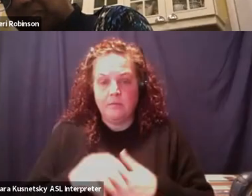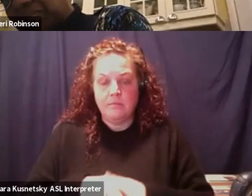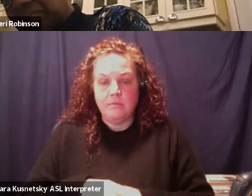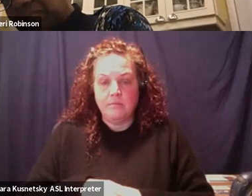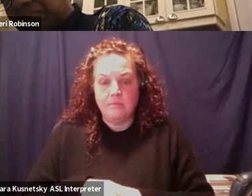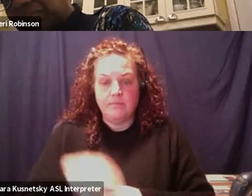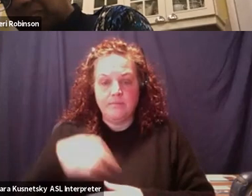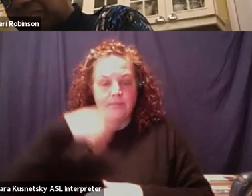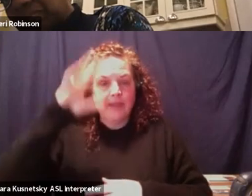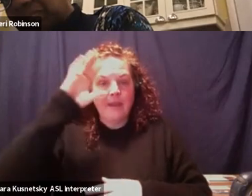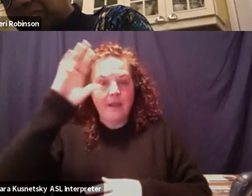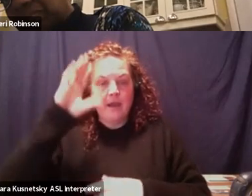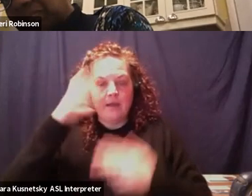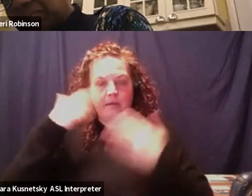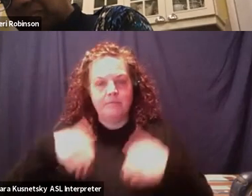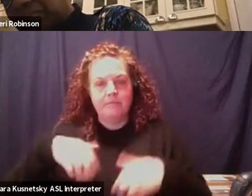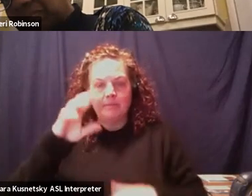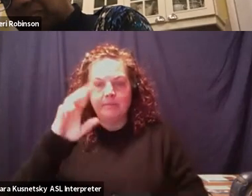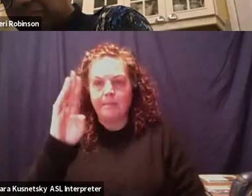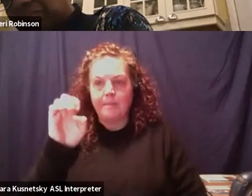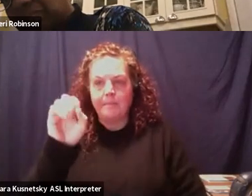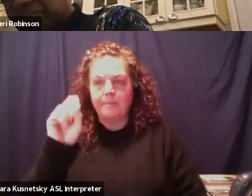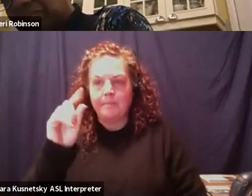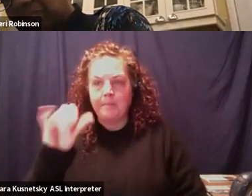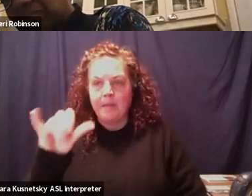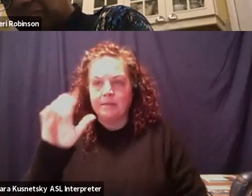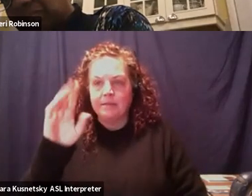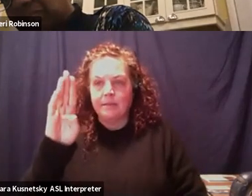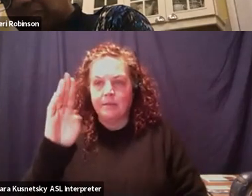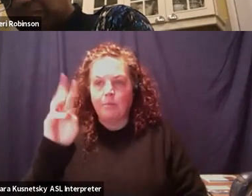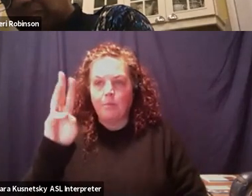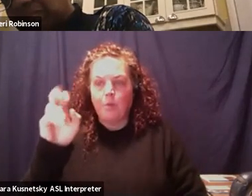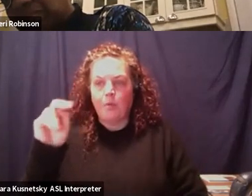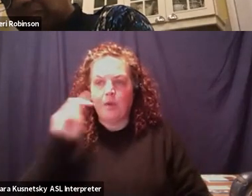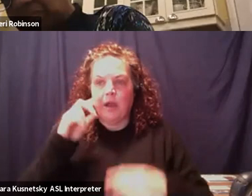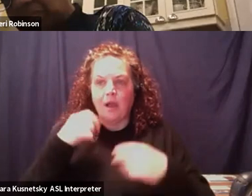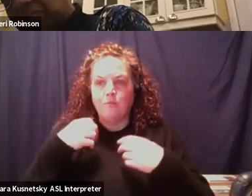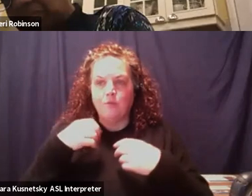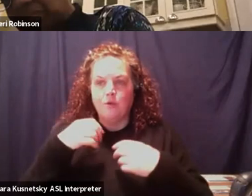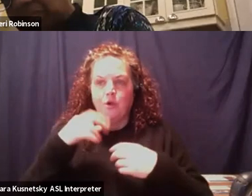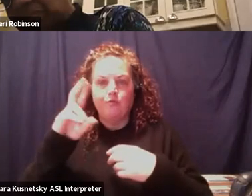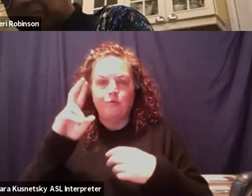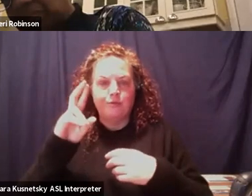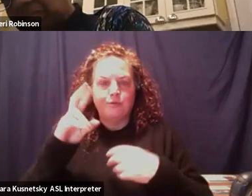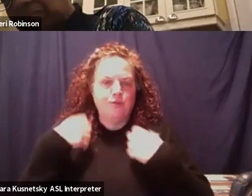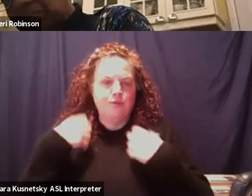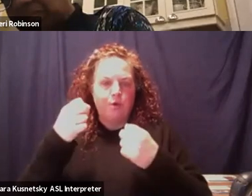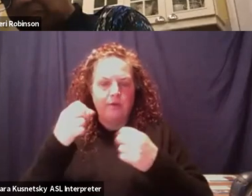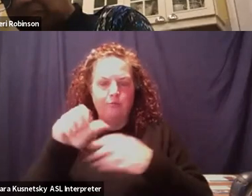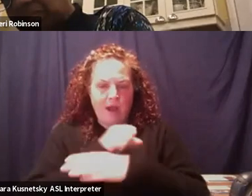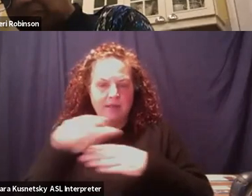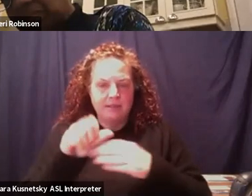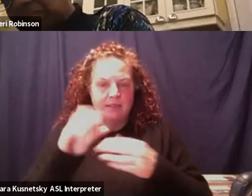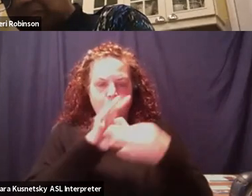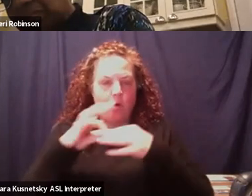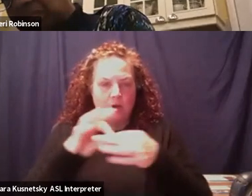Hi, everybody. My name is Betsy Bowman. I'm the Restorative Practices Coordinator at the Dearborn, and I live in Somerville.